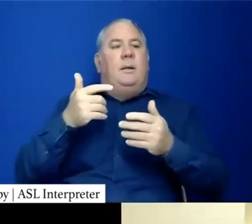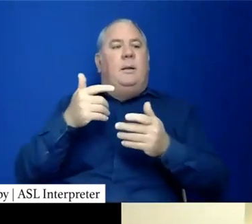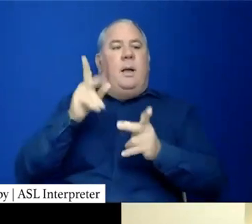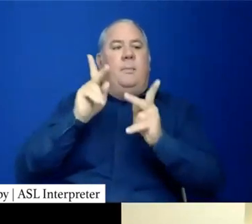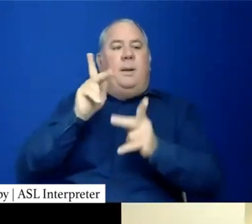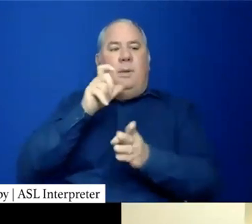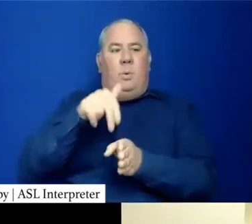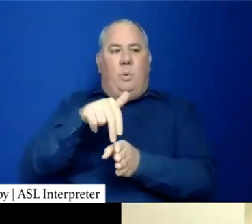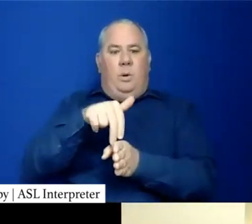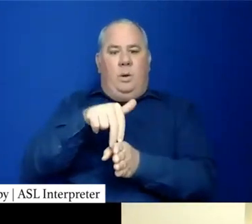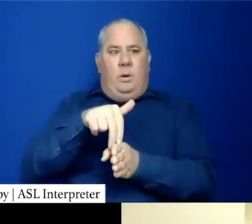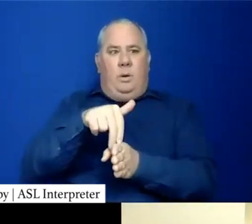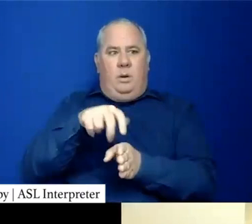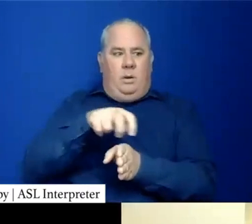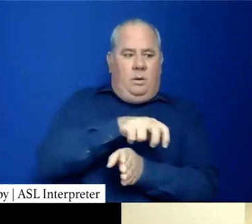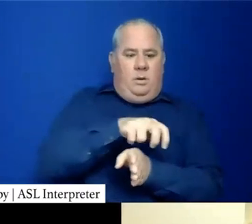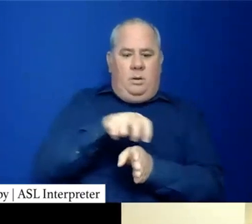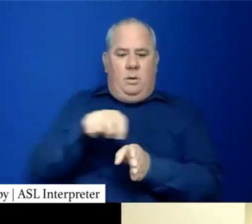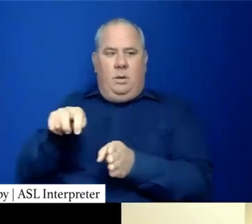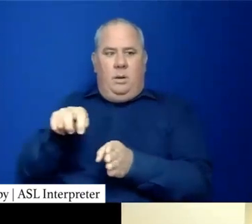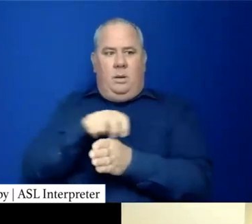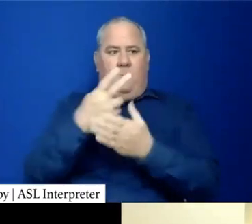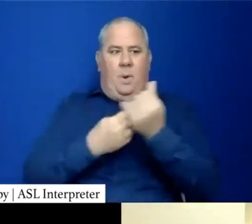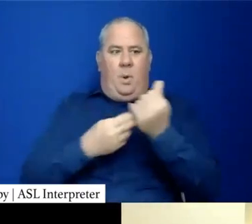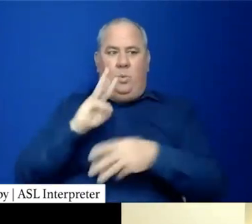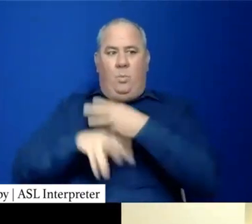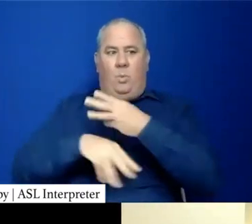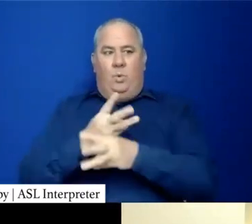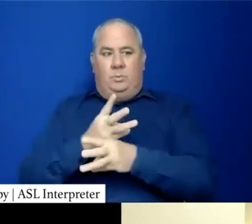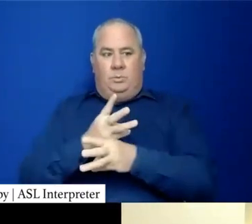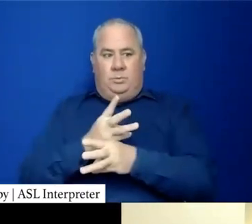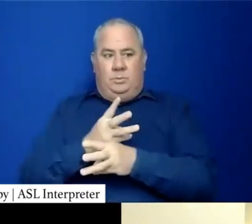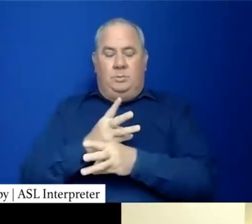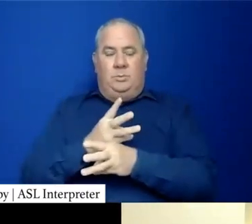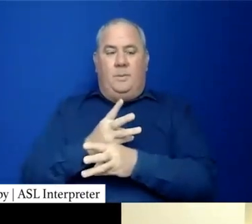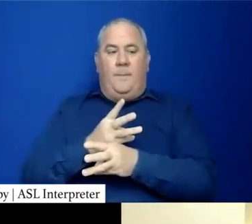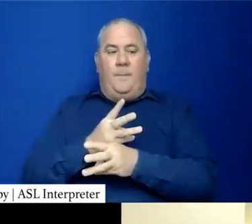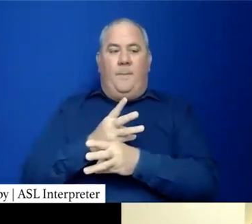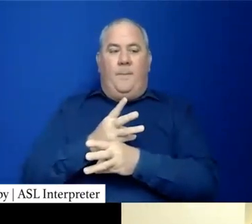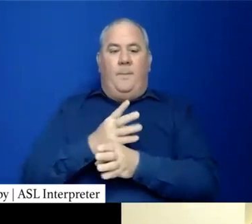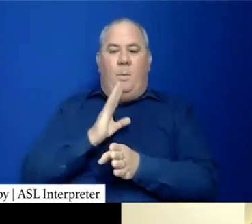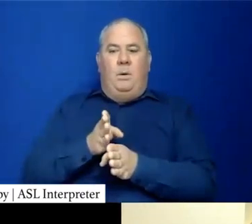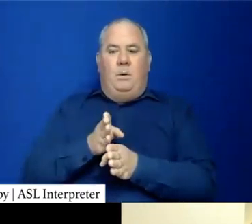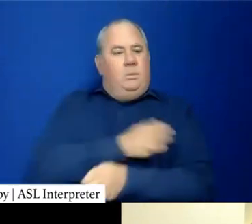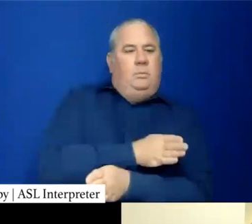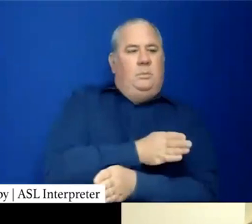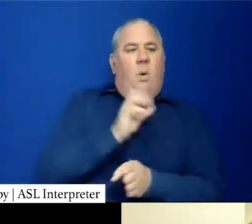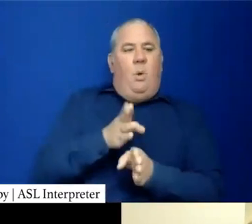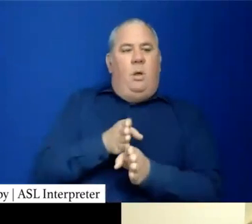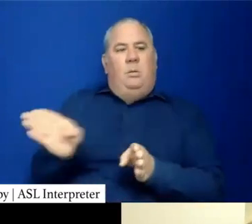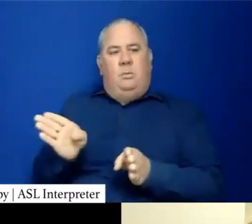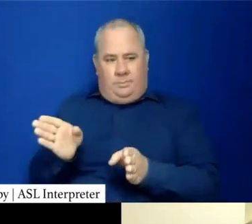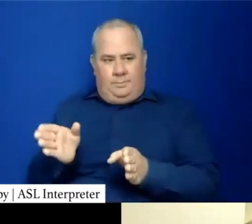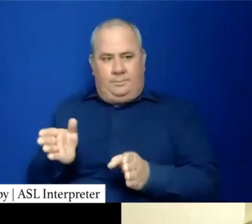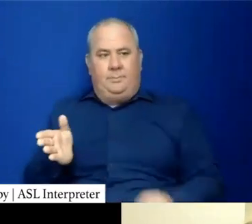both worlds position to sell out or to be perceived as selling out. And so at a certain point,